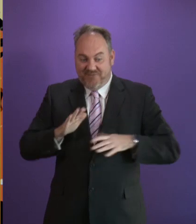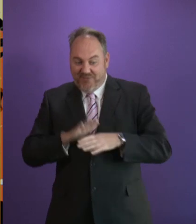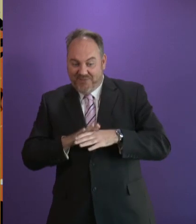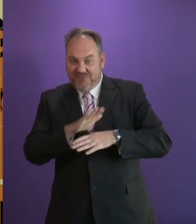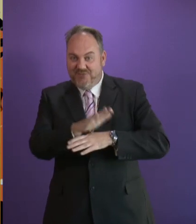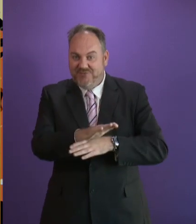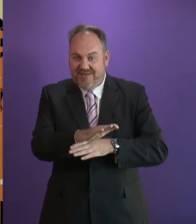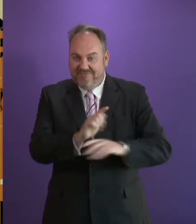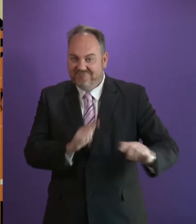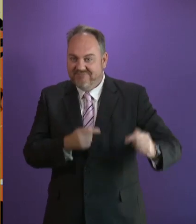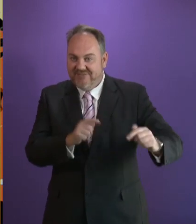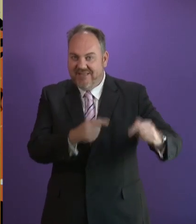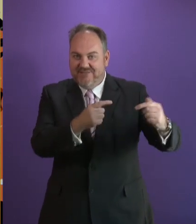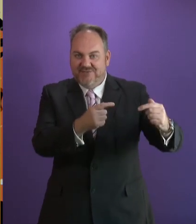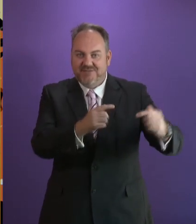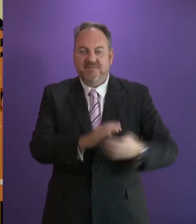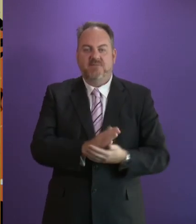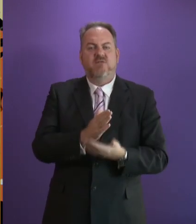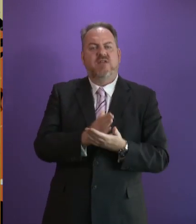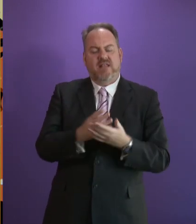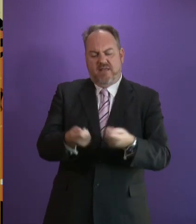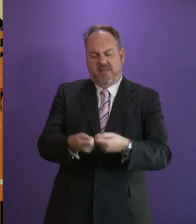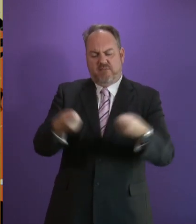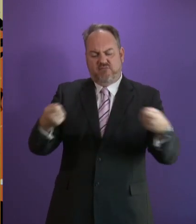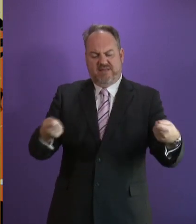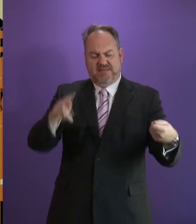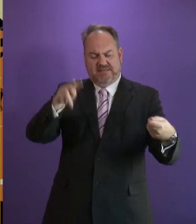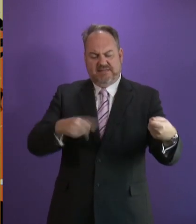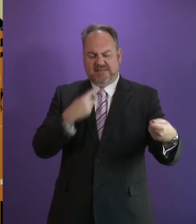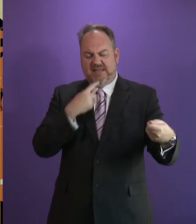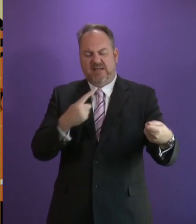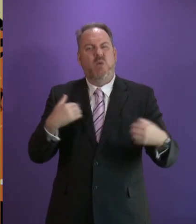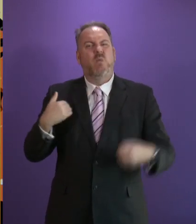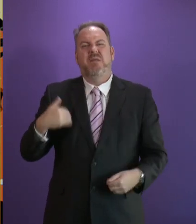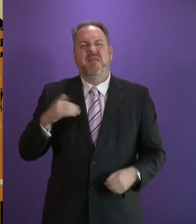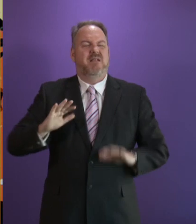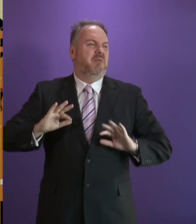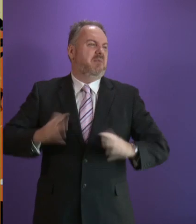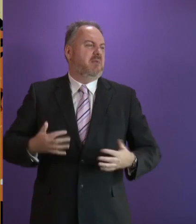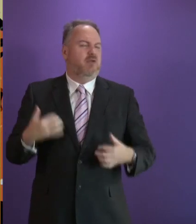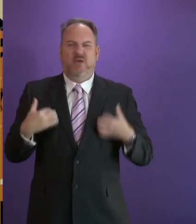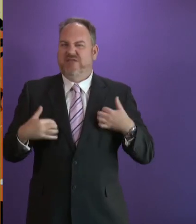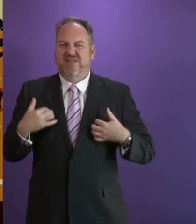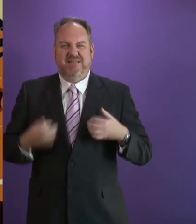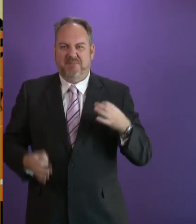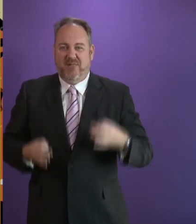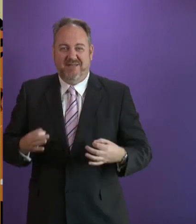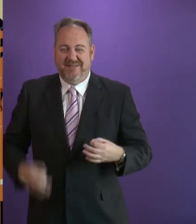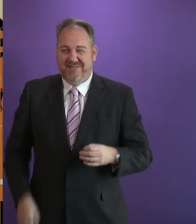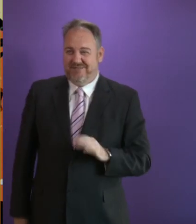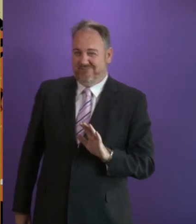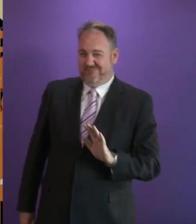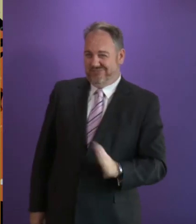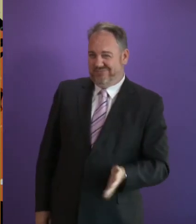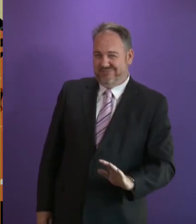Also for this event, you know, sometimes we read in the press that women are not interested in politics. Have you heard that? We could have